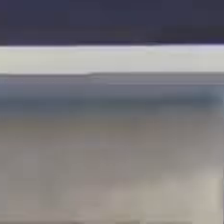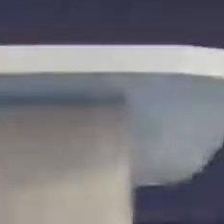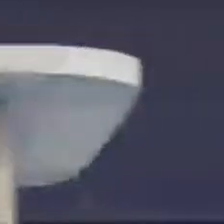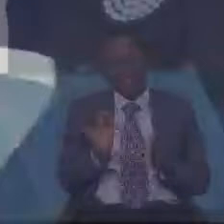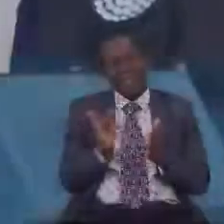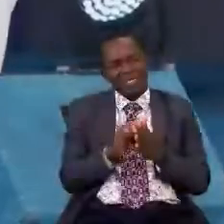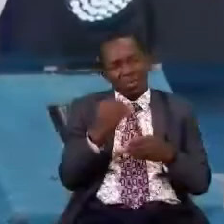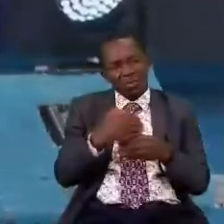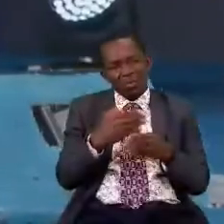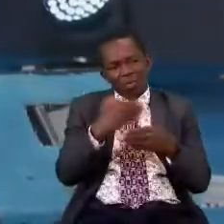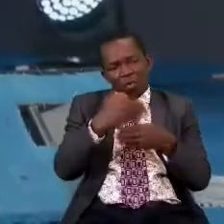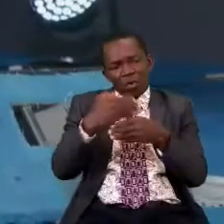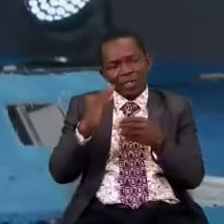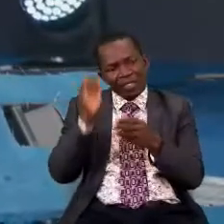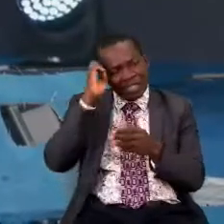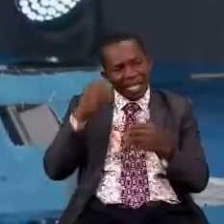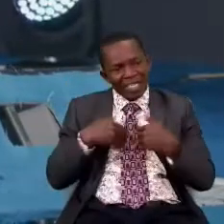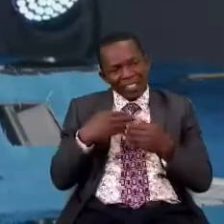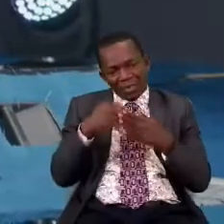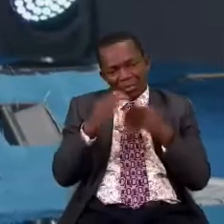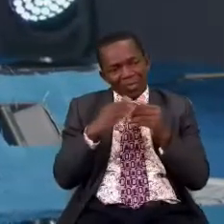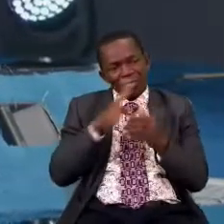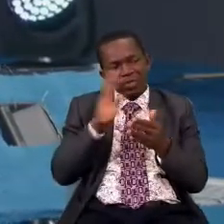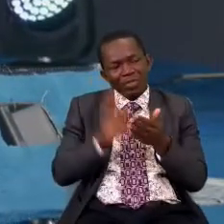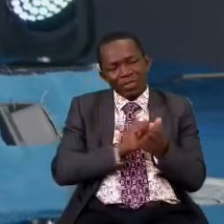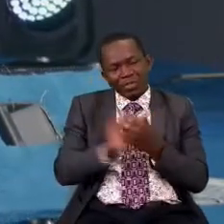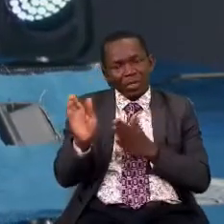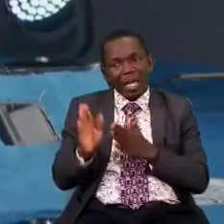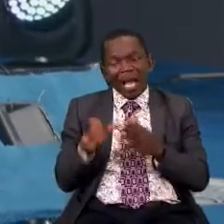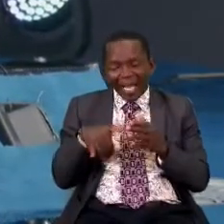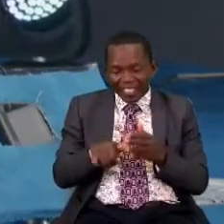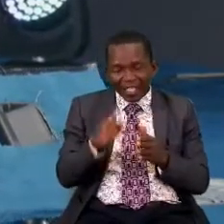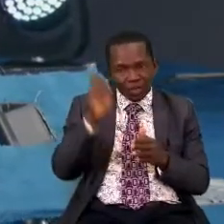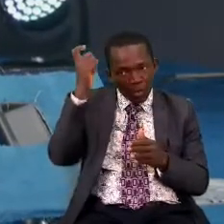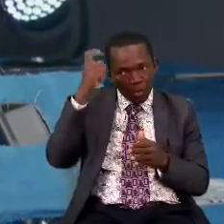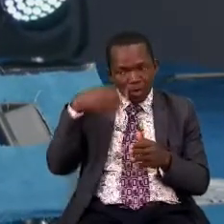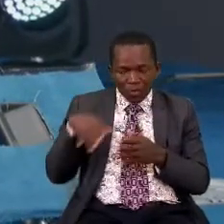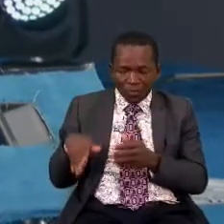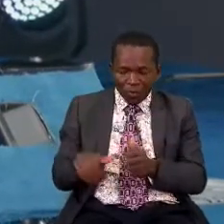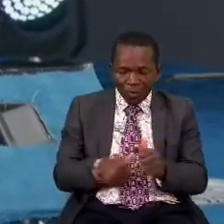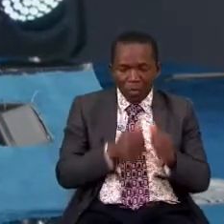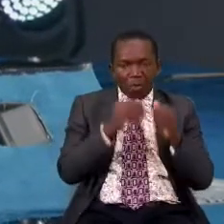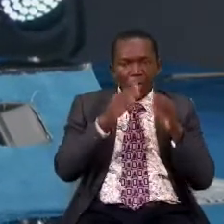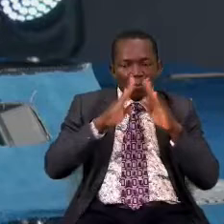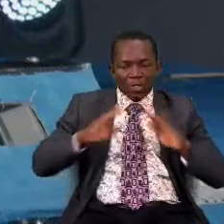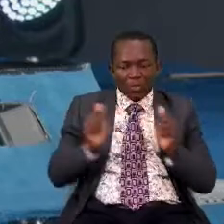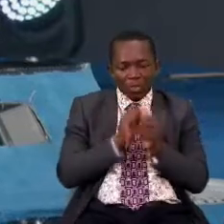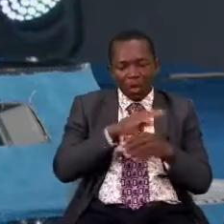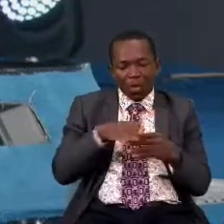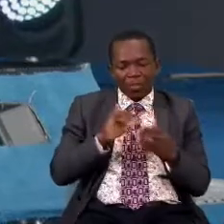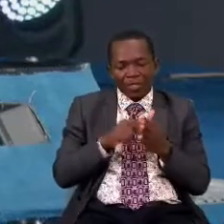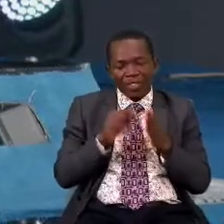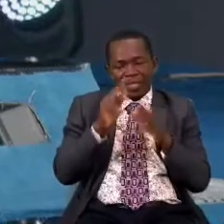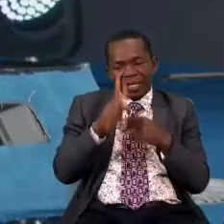advancing. That's how you can follow the peace with all of them, and holiness without which no man shall see the Lord. You know,